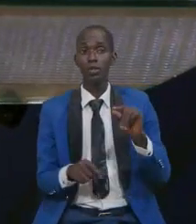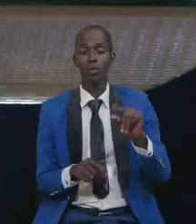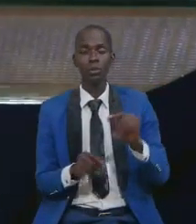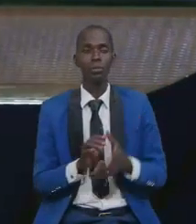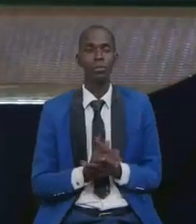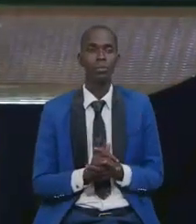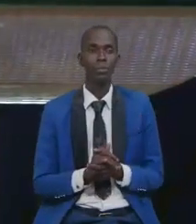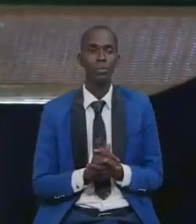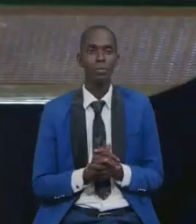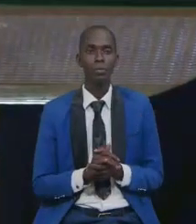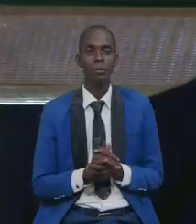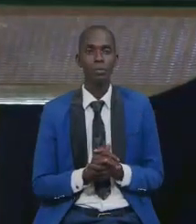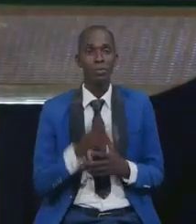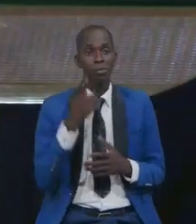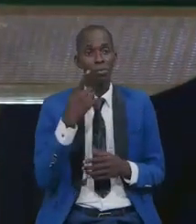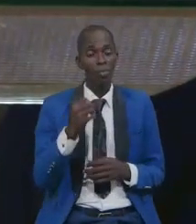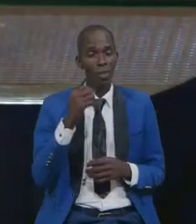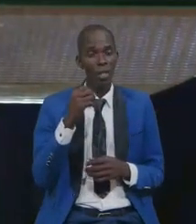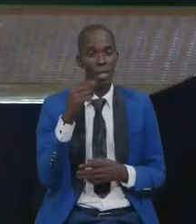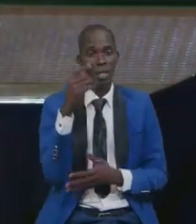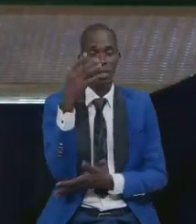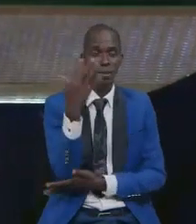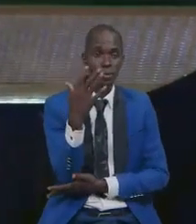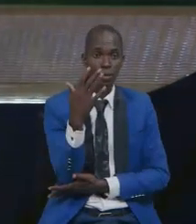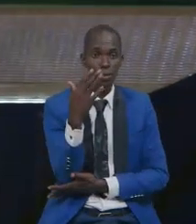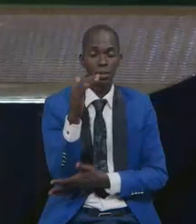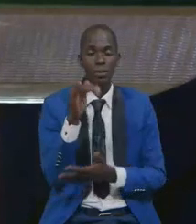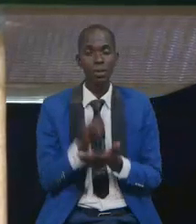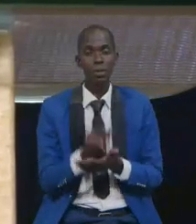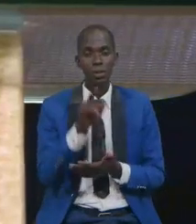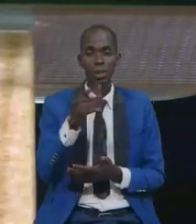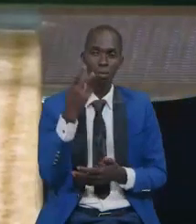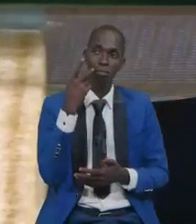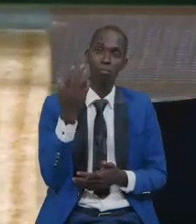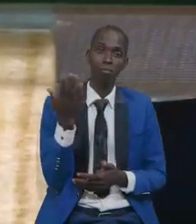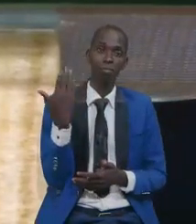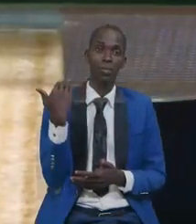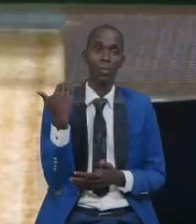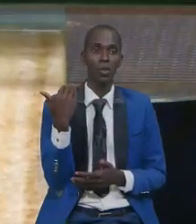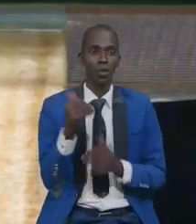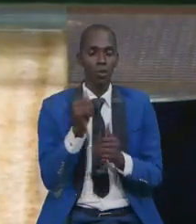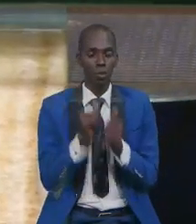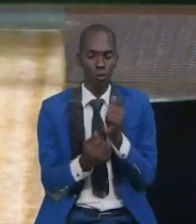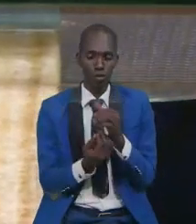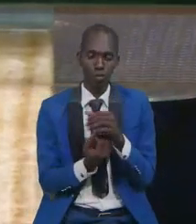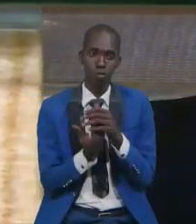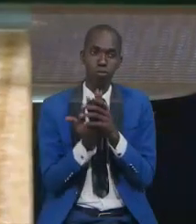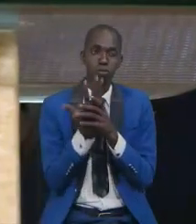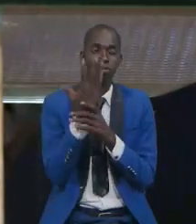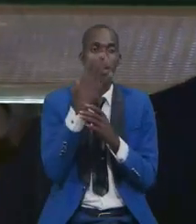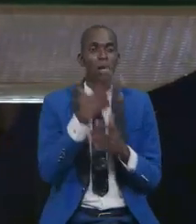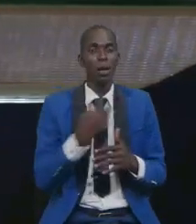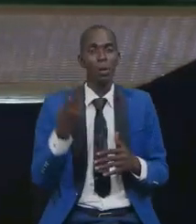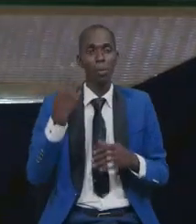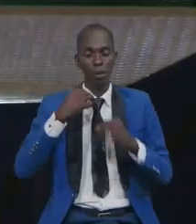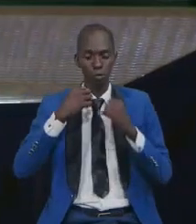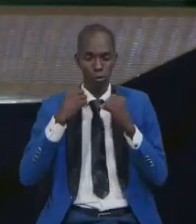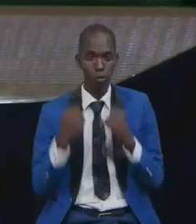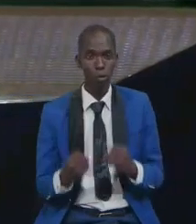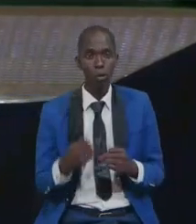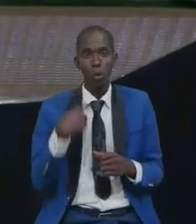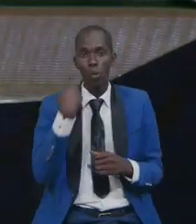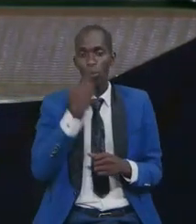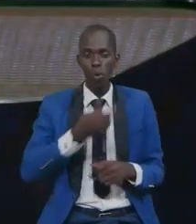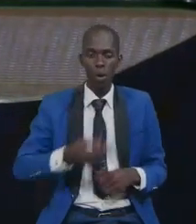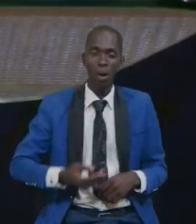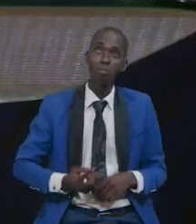20, the tree that thou sawest, which grew and was strong, whose